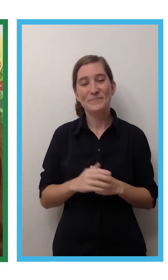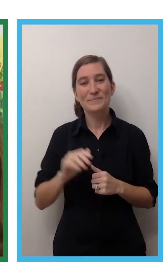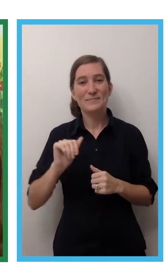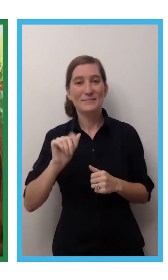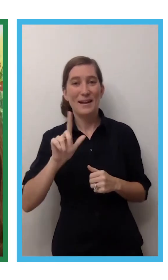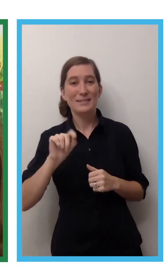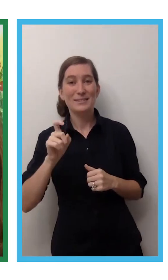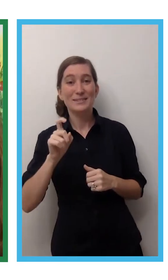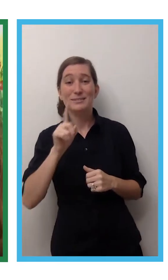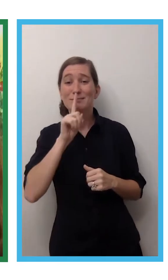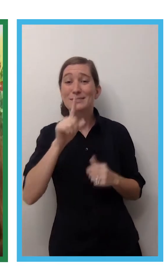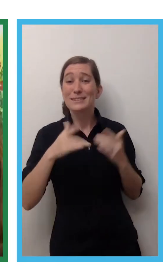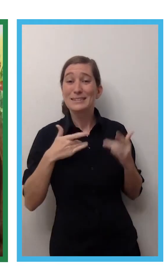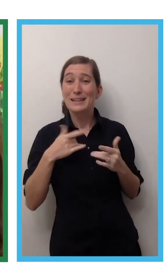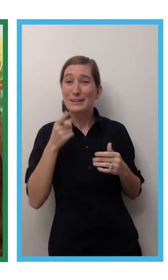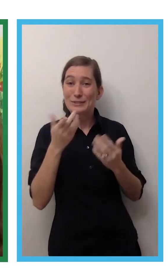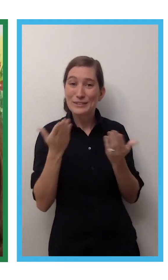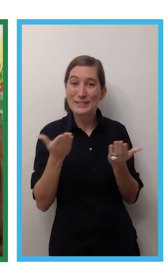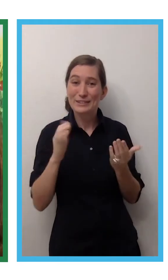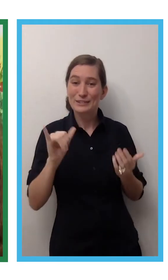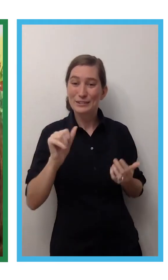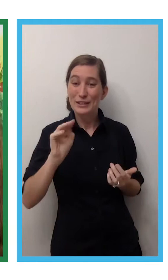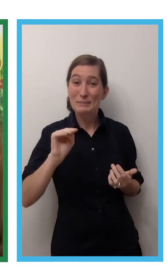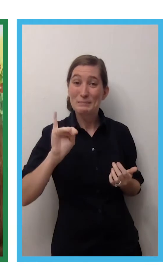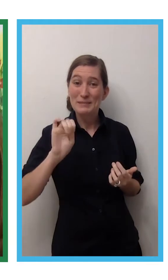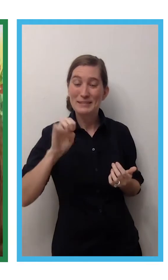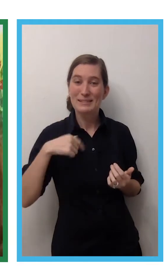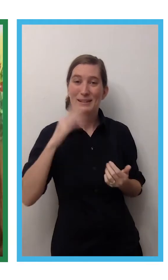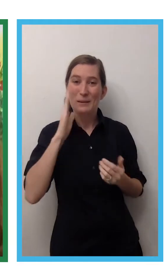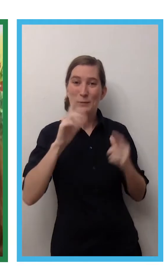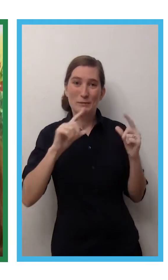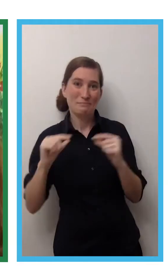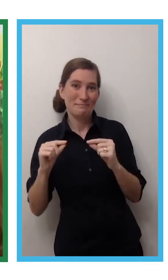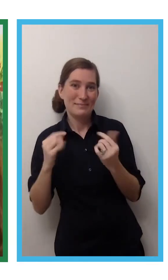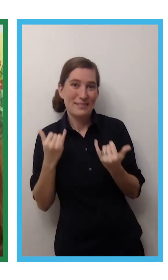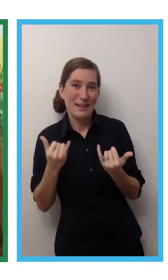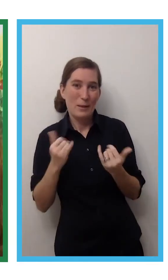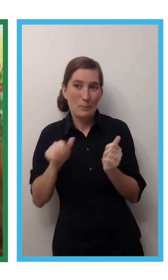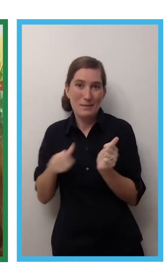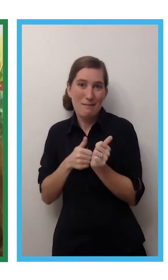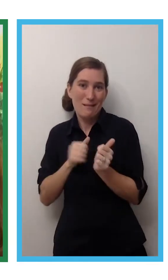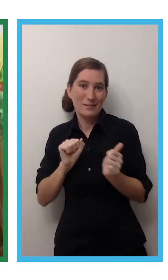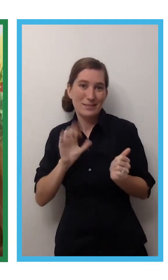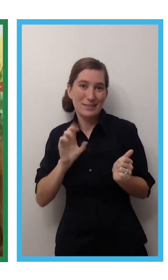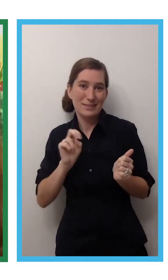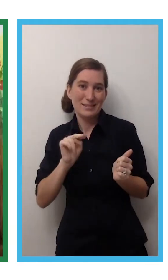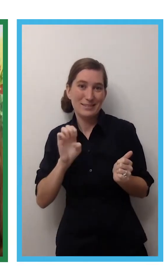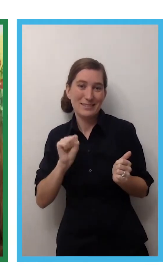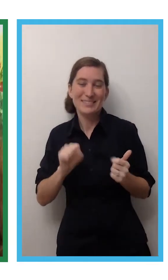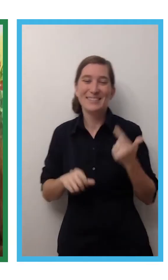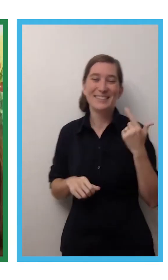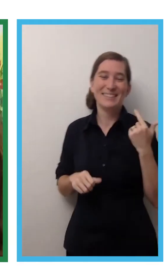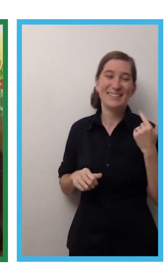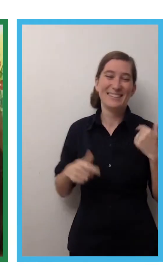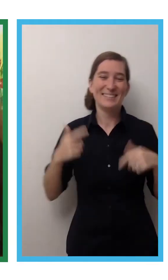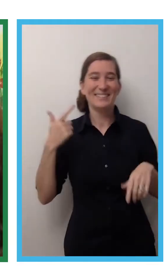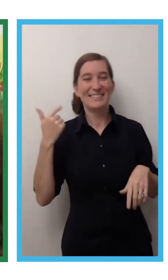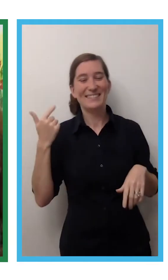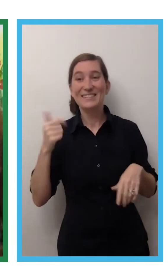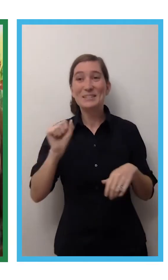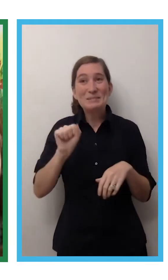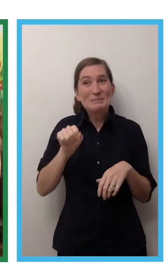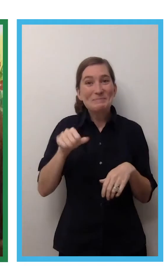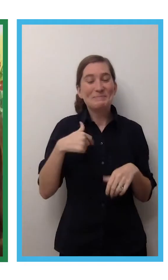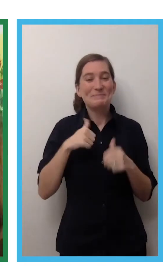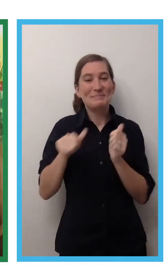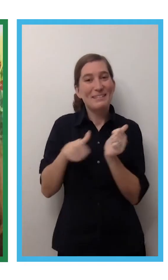scenes now, but really excited to have you here for the episode today. You're going behind the coats behind you, right? Yes, yeah. Yeah, that's where they usually keep me.